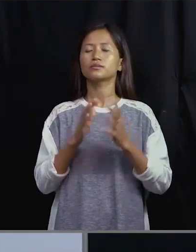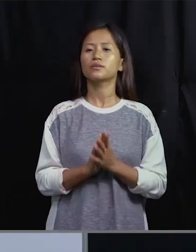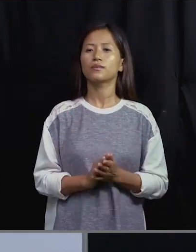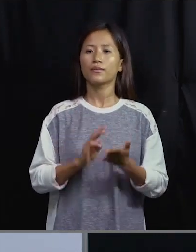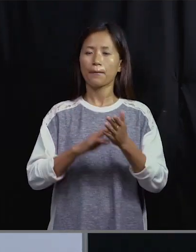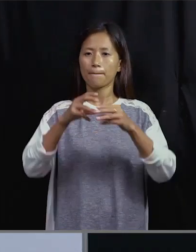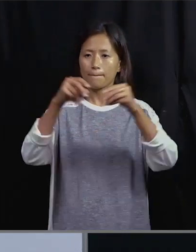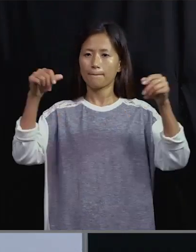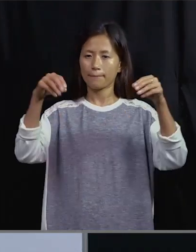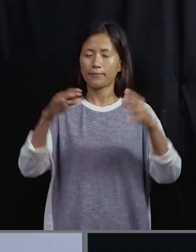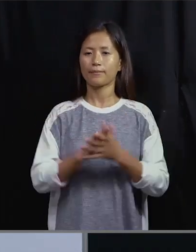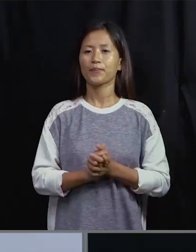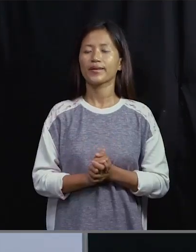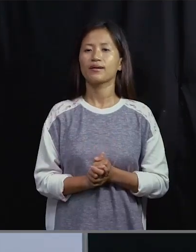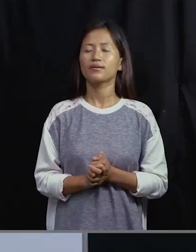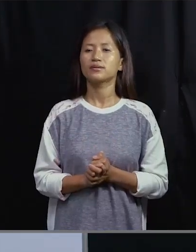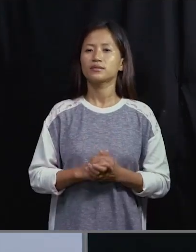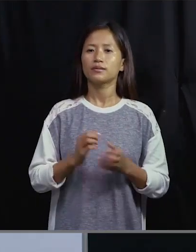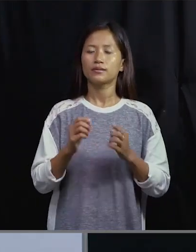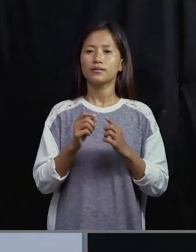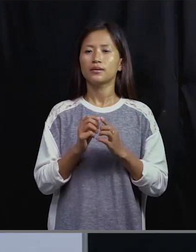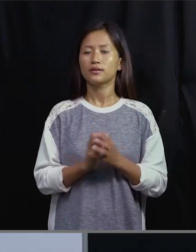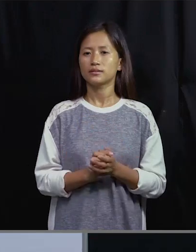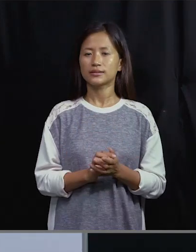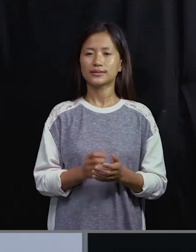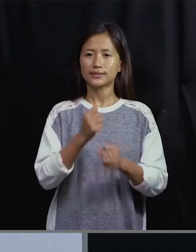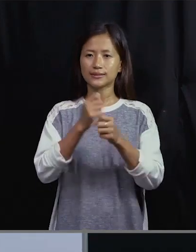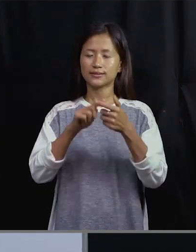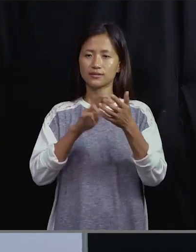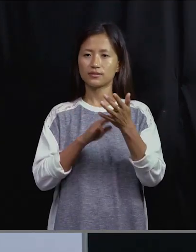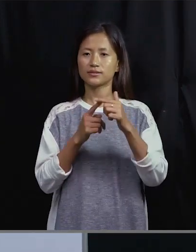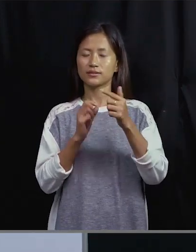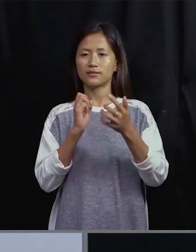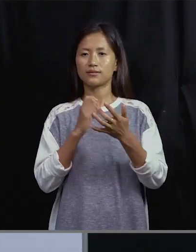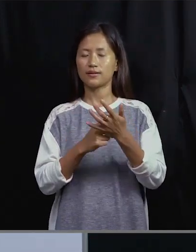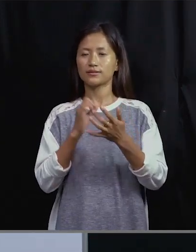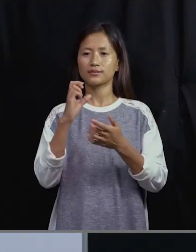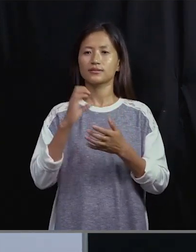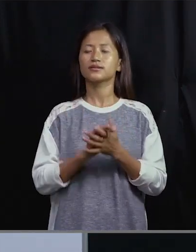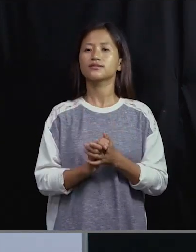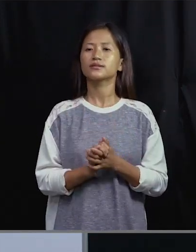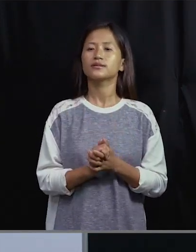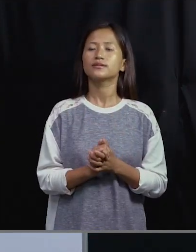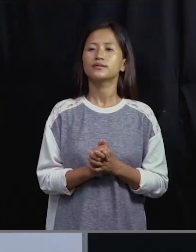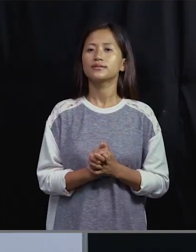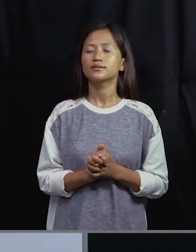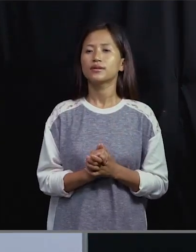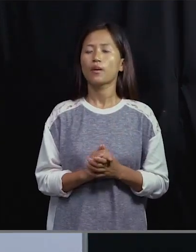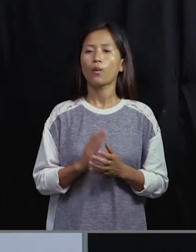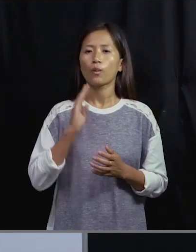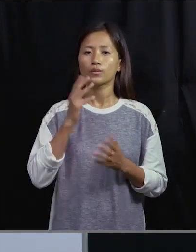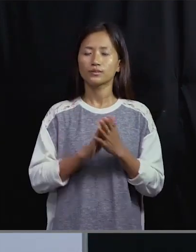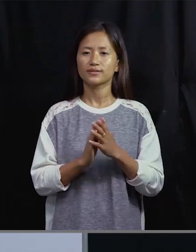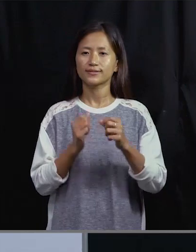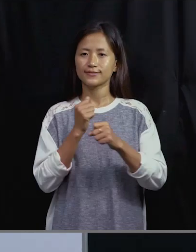industry can be again further classified into a genetic industry and an extractive industry. Now, when we say